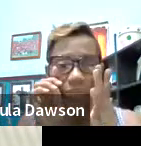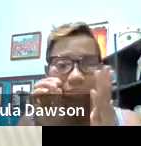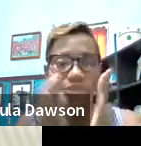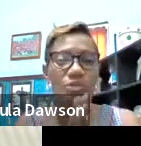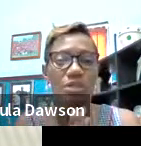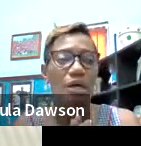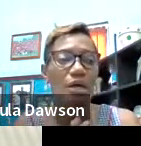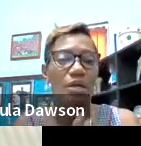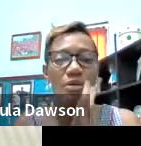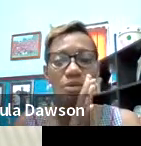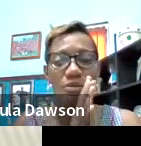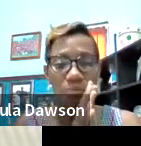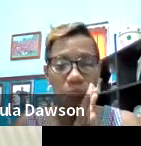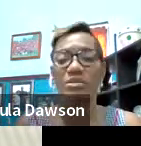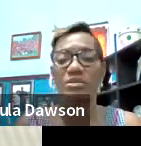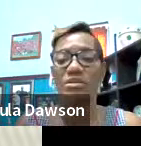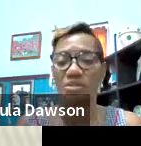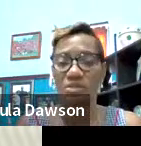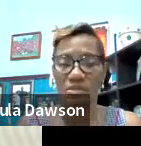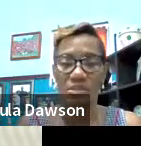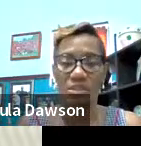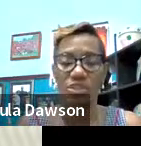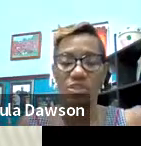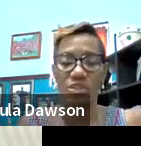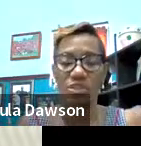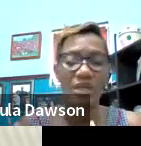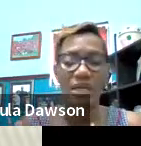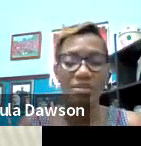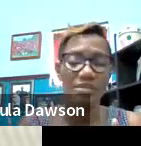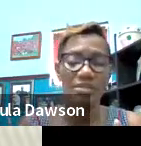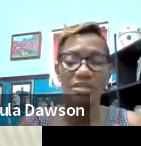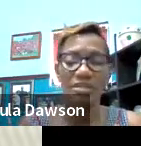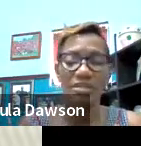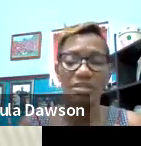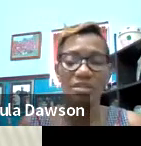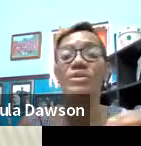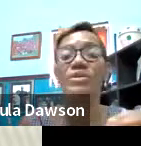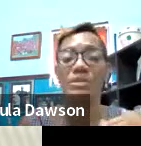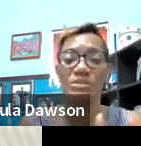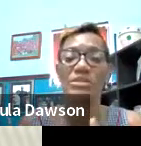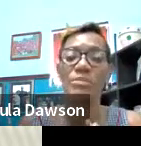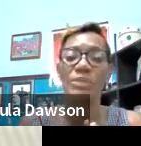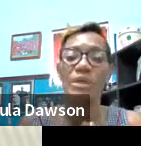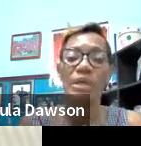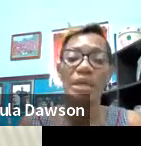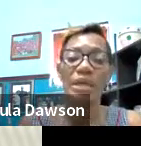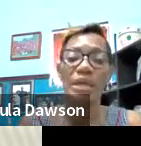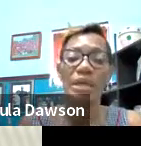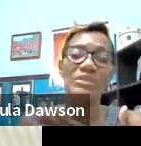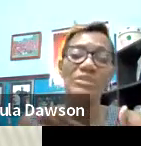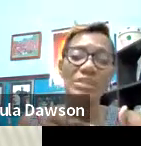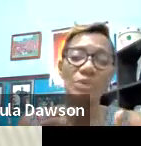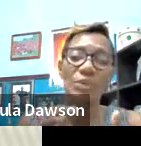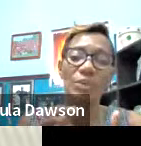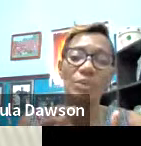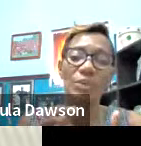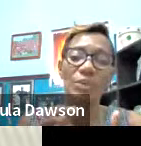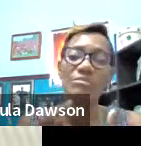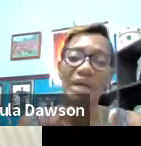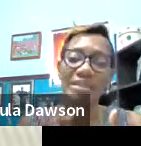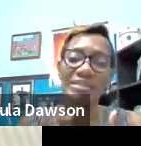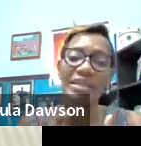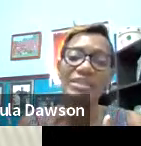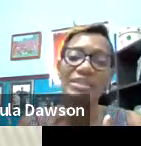it, the children we put them on the conscious sedation. We work with the anesthesiologist and we put them to sleep. And so we what we